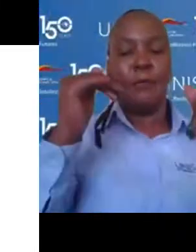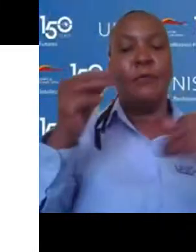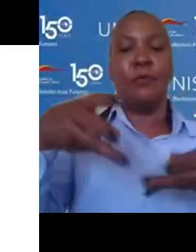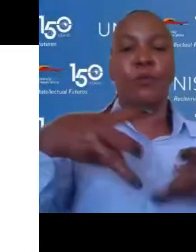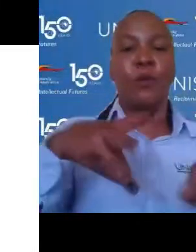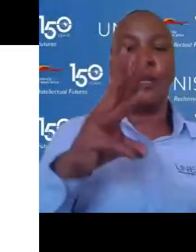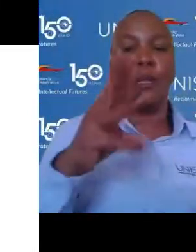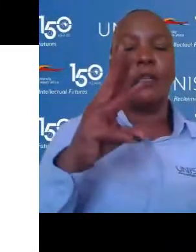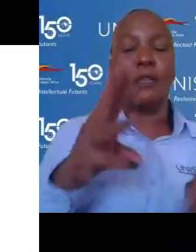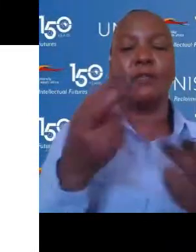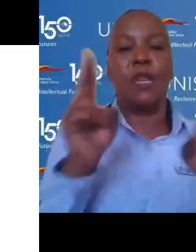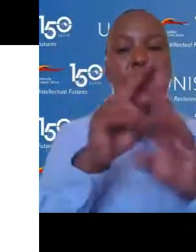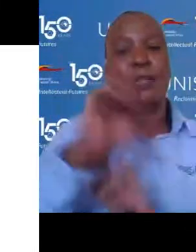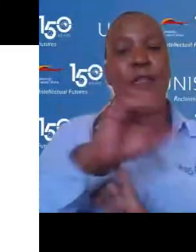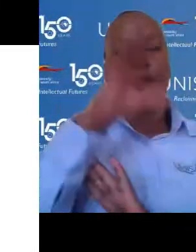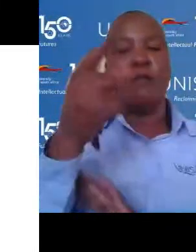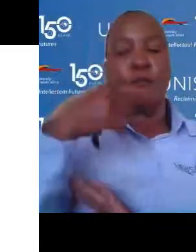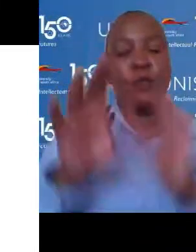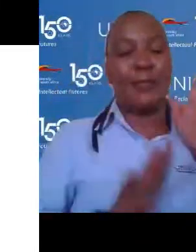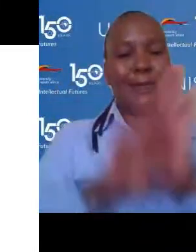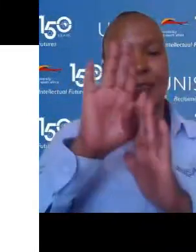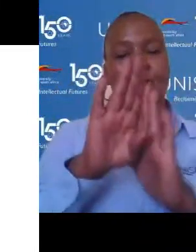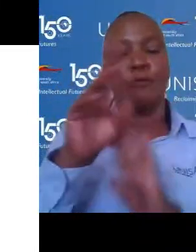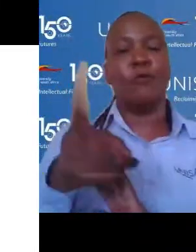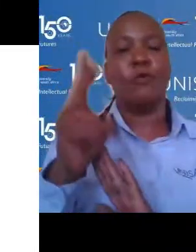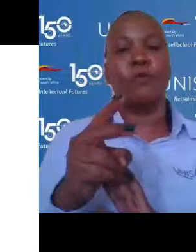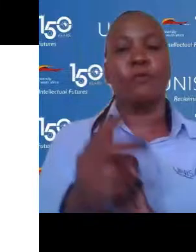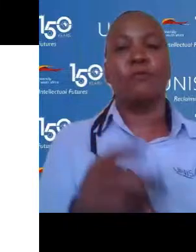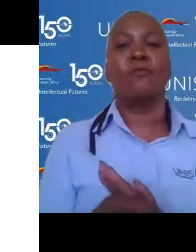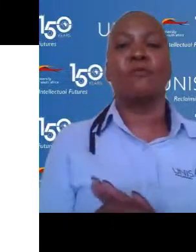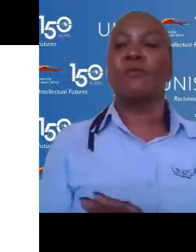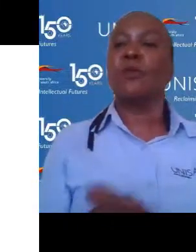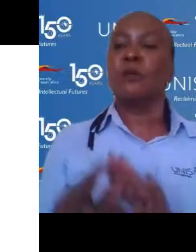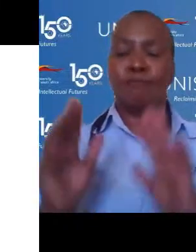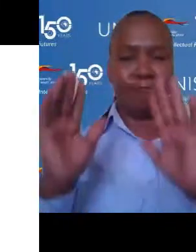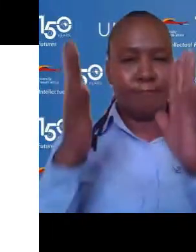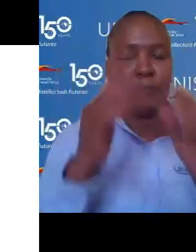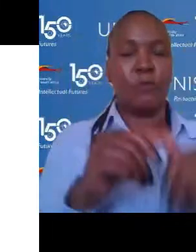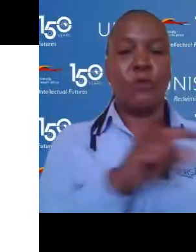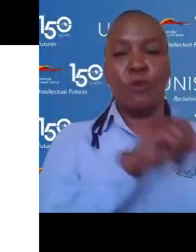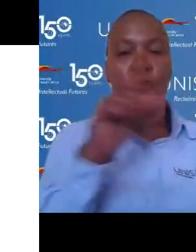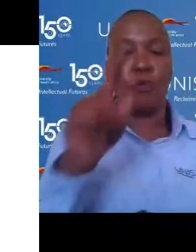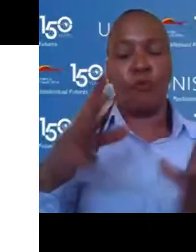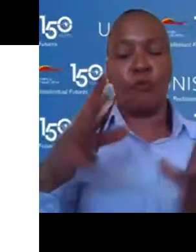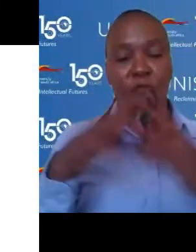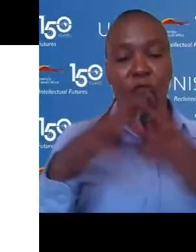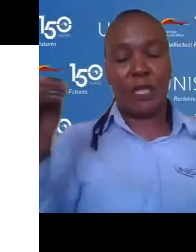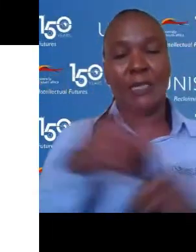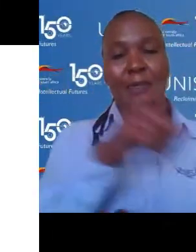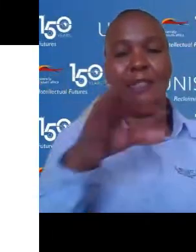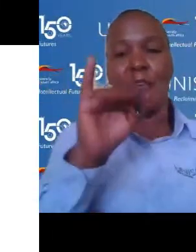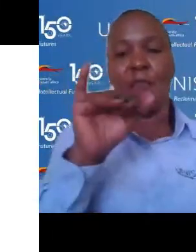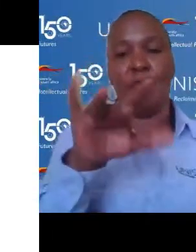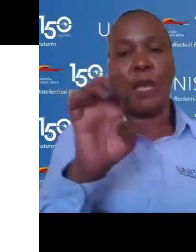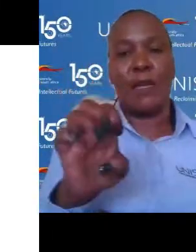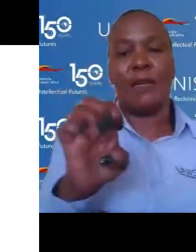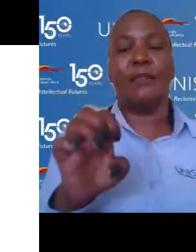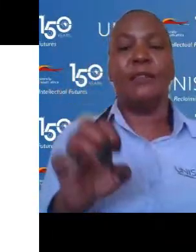for success. Congratulations to all those who have already completed the FYE 1500 and